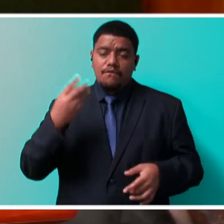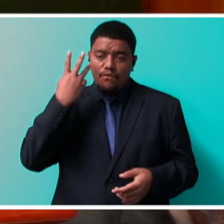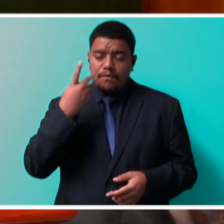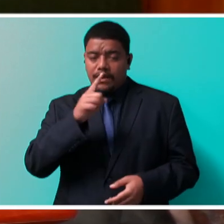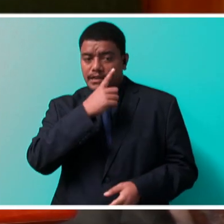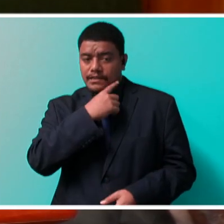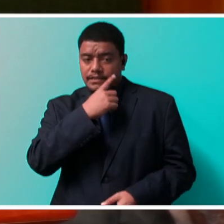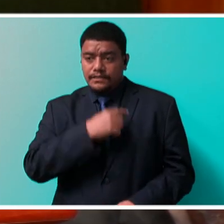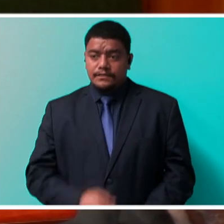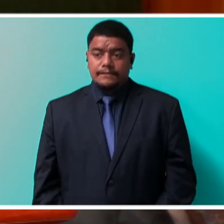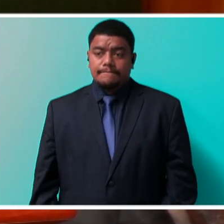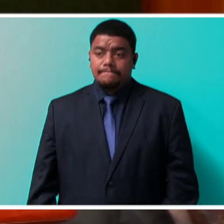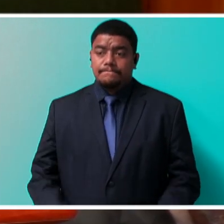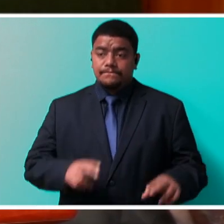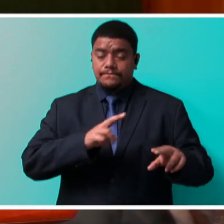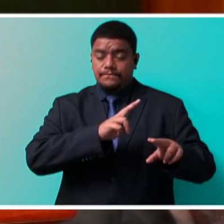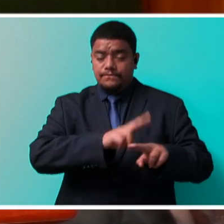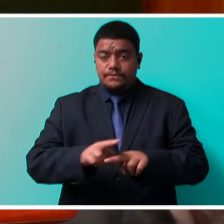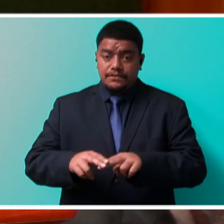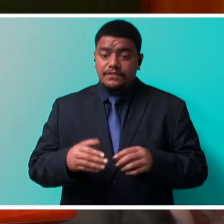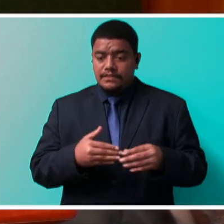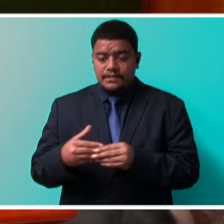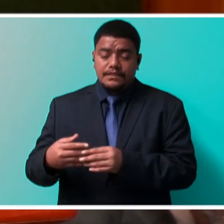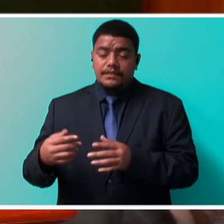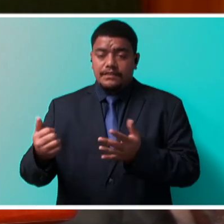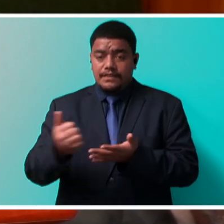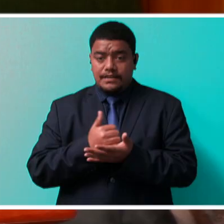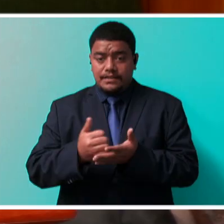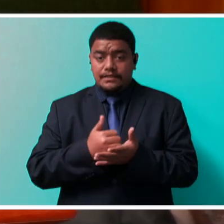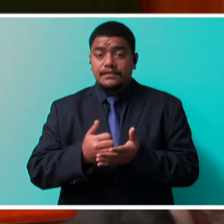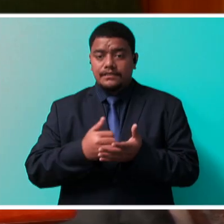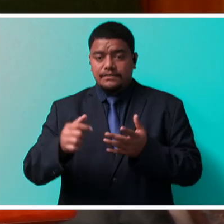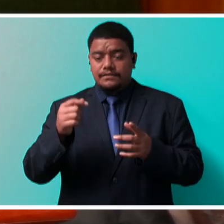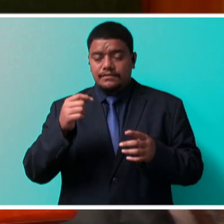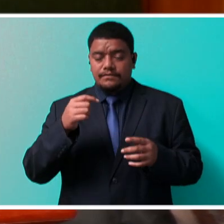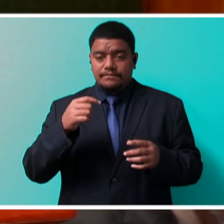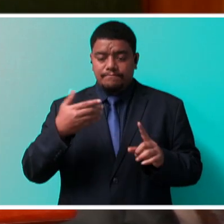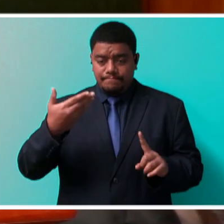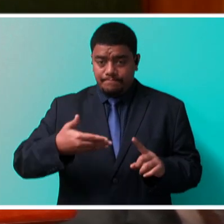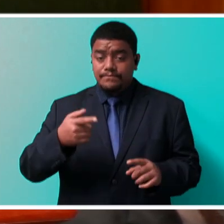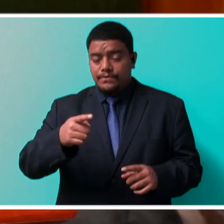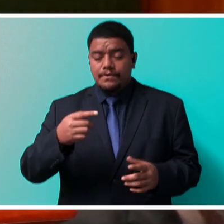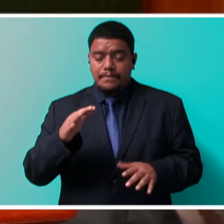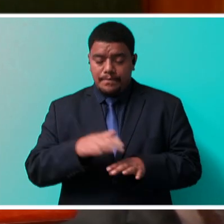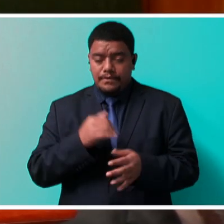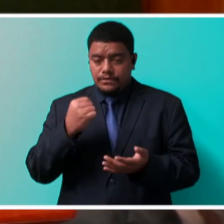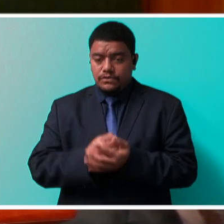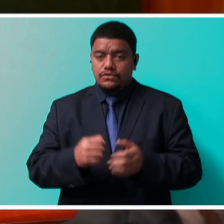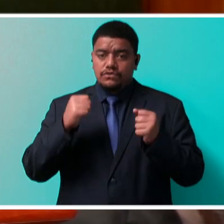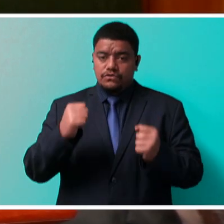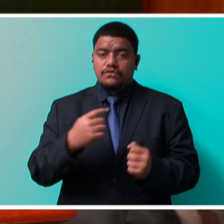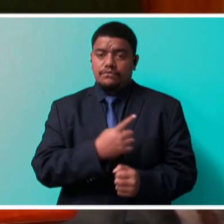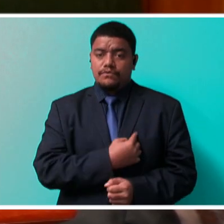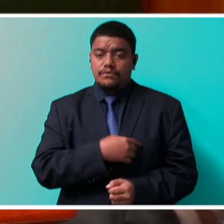girls. Fiji's delegation, led by the Acting Permanent Secretary, Ms. Selina Kuruleda, reaffirmed our strong commitment